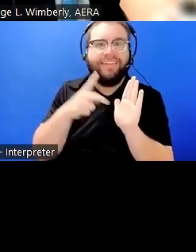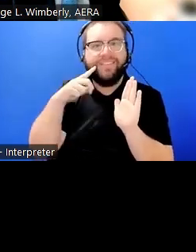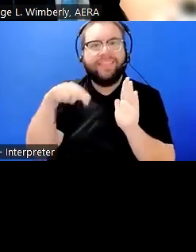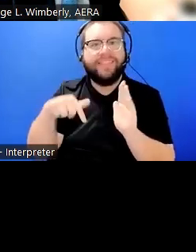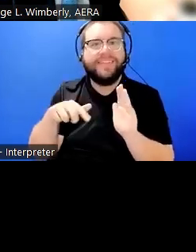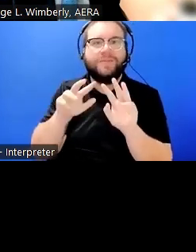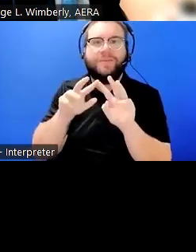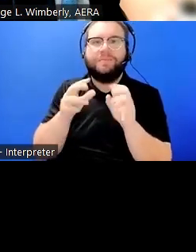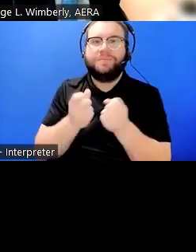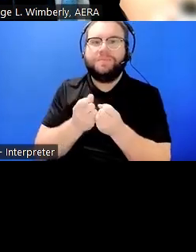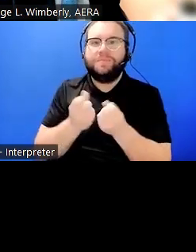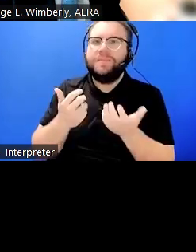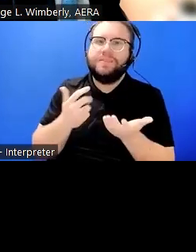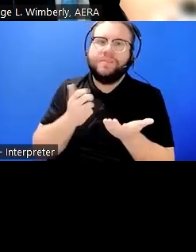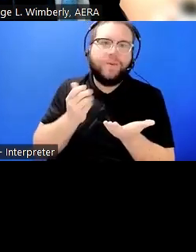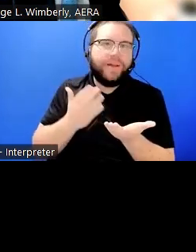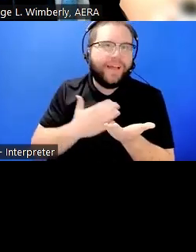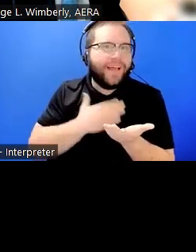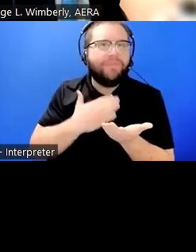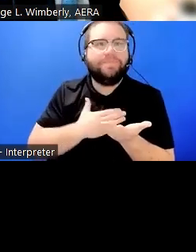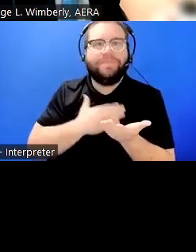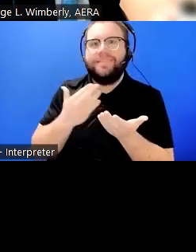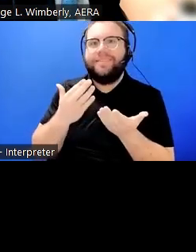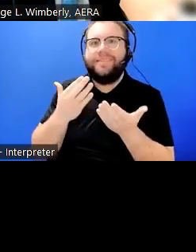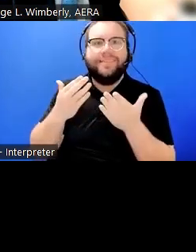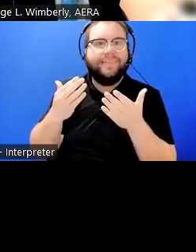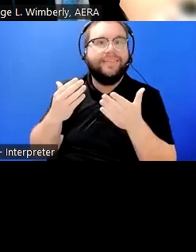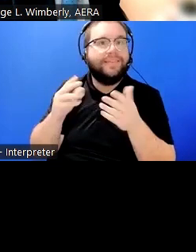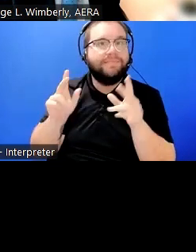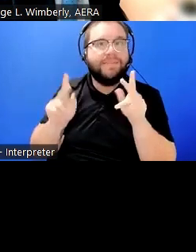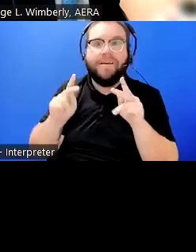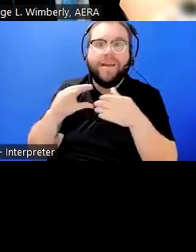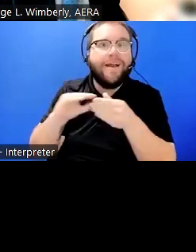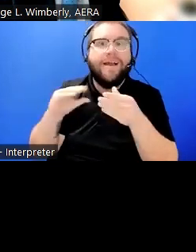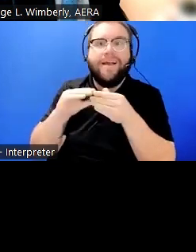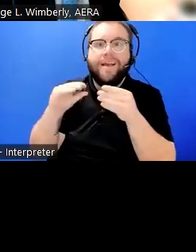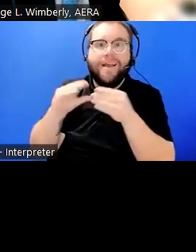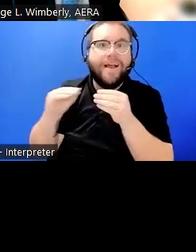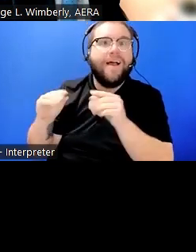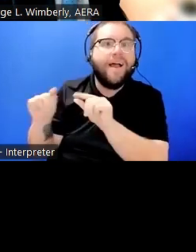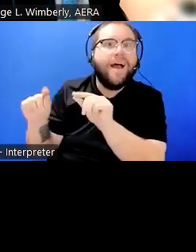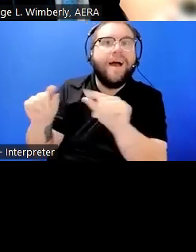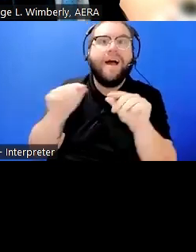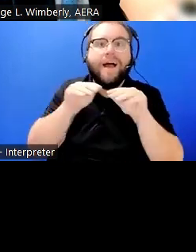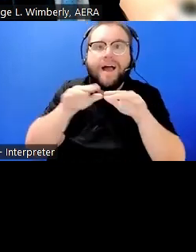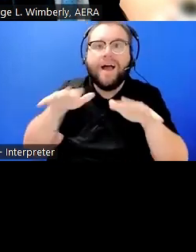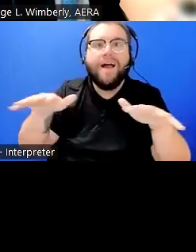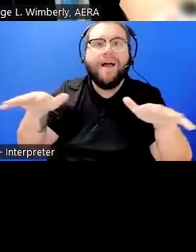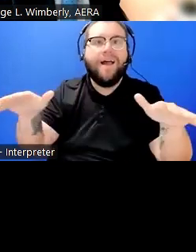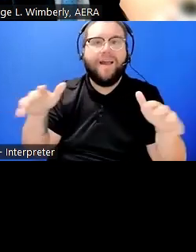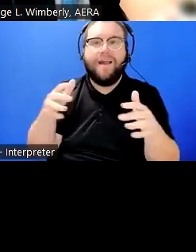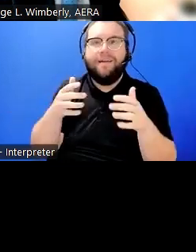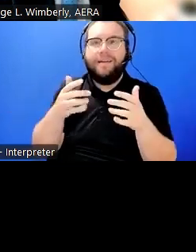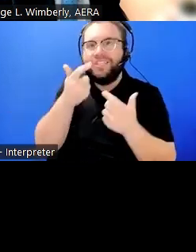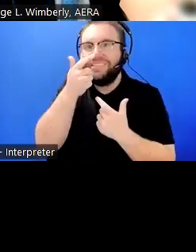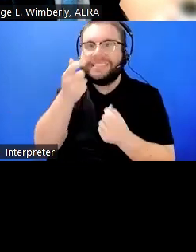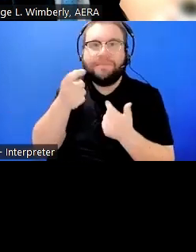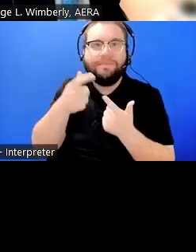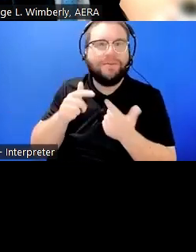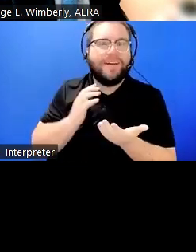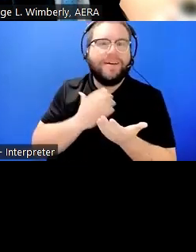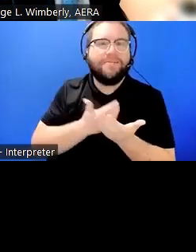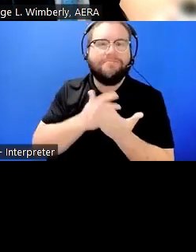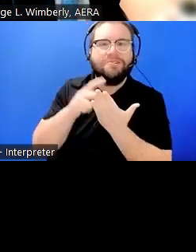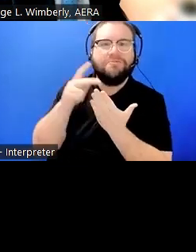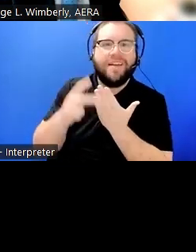really glad that the word got out about the webinar and that there's a lot of interest in this program. As we get